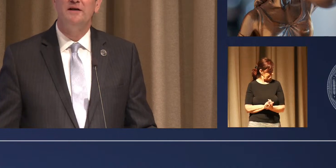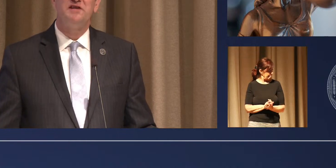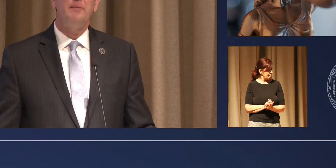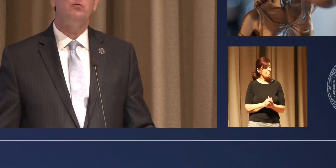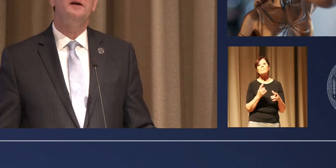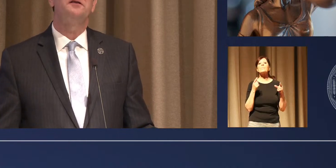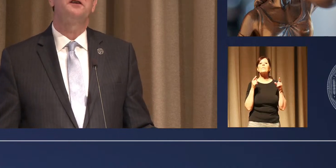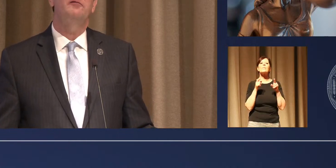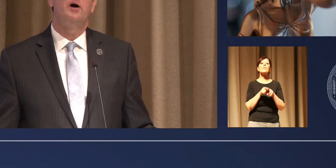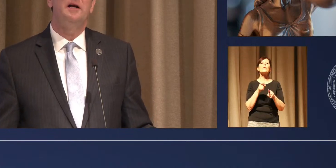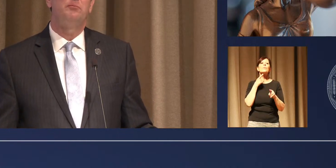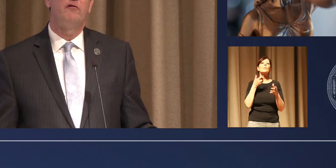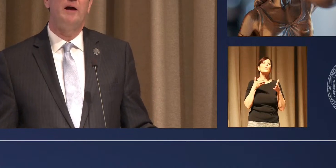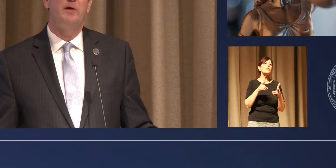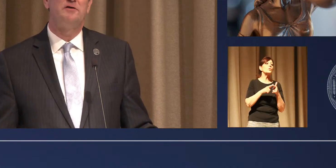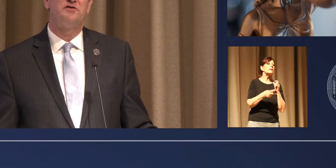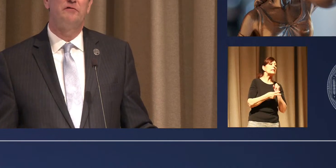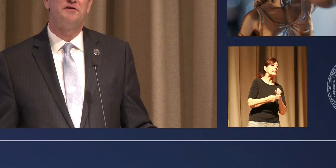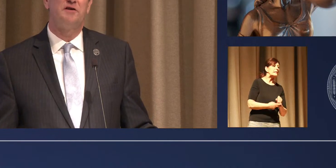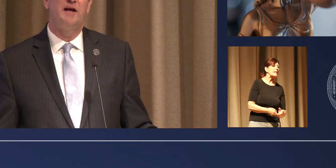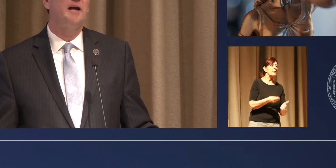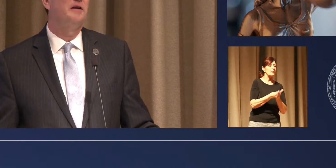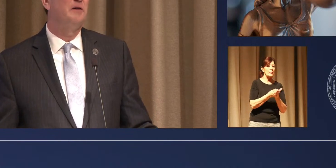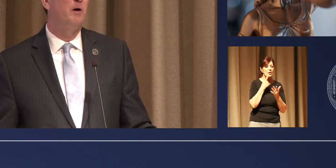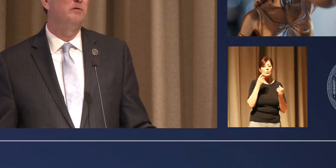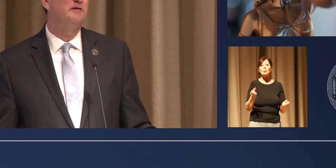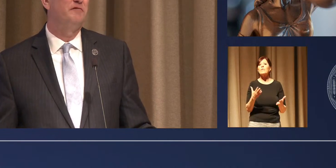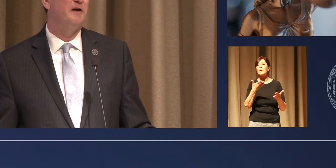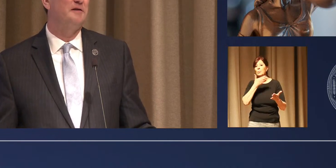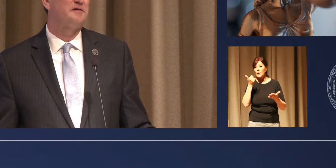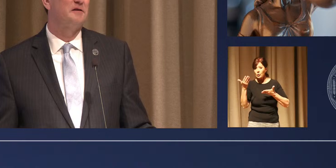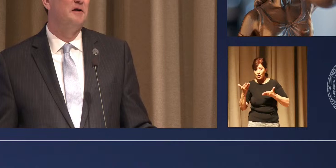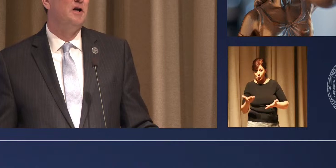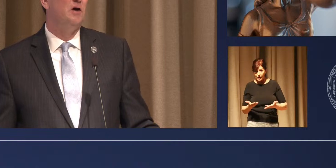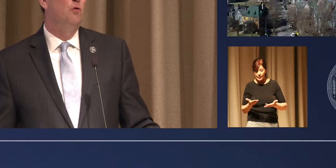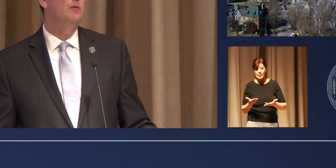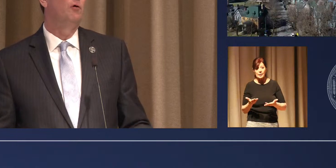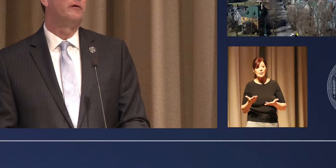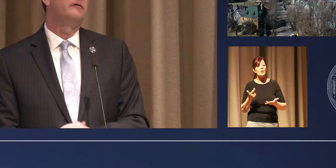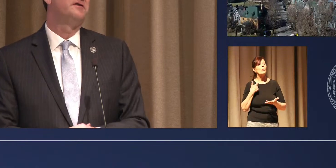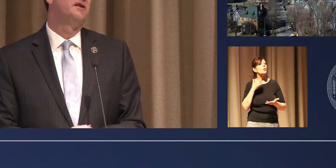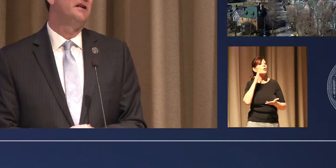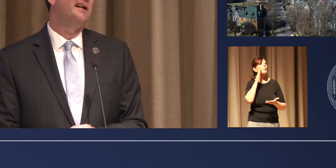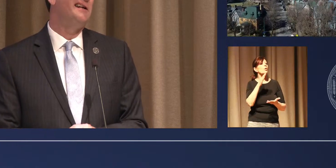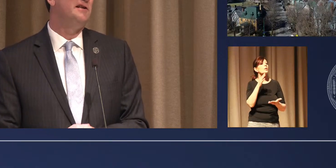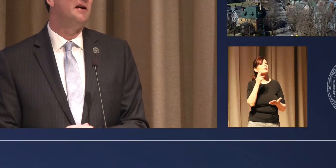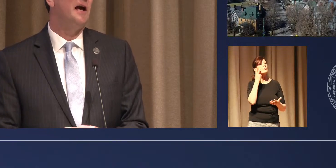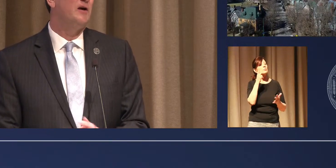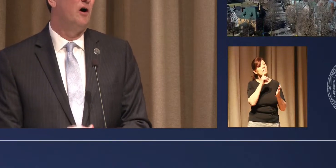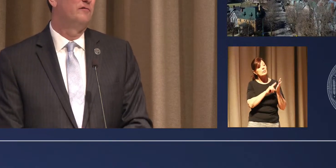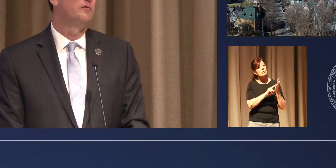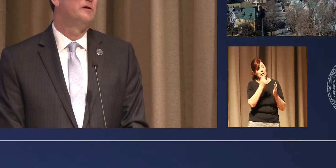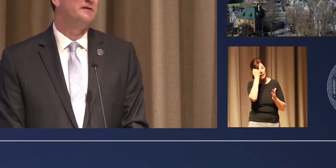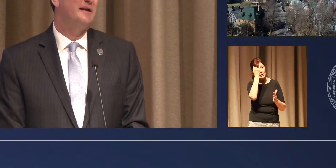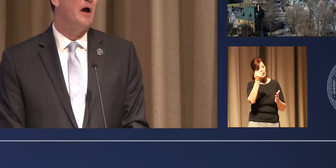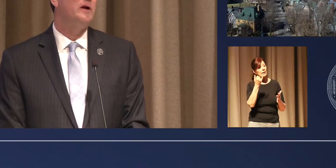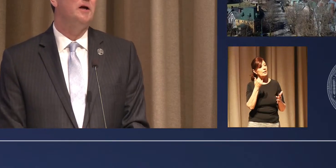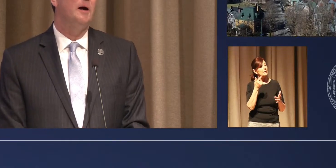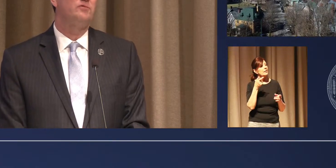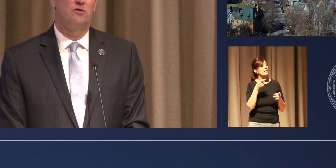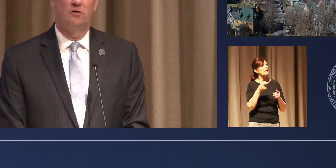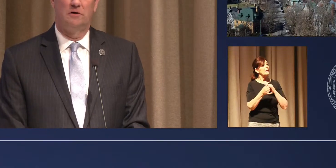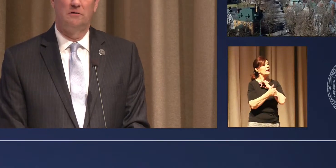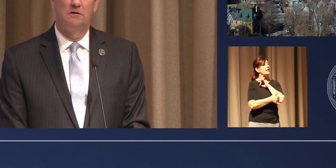While we examine ways to save money and provide better service in the handling of public defense, we will revisit an idea I called for as